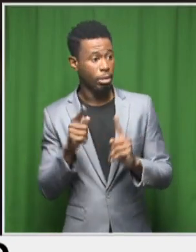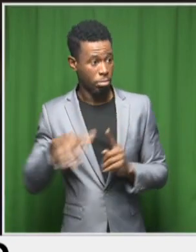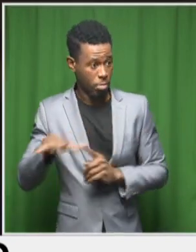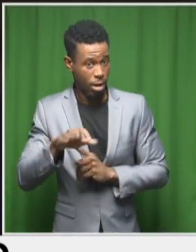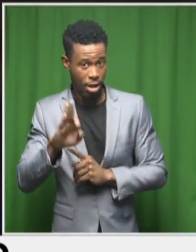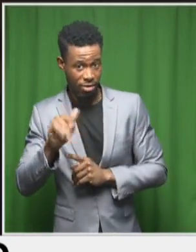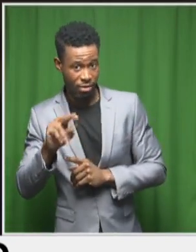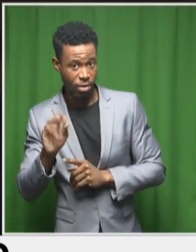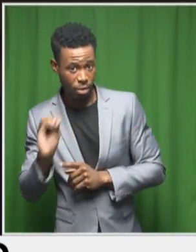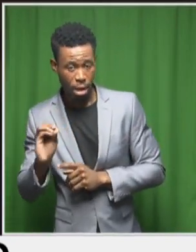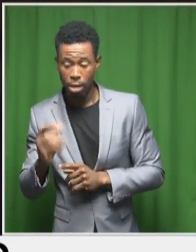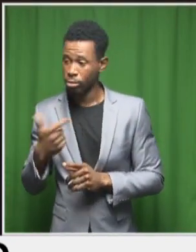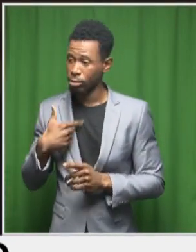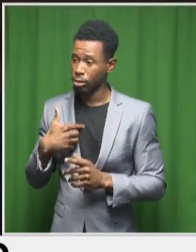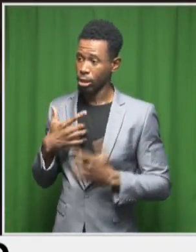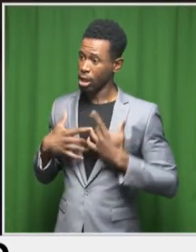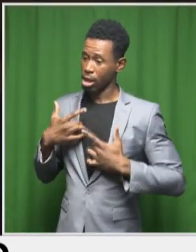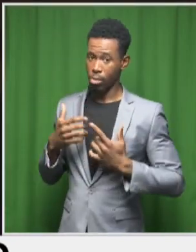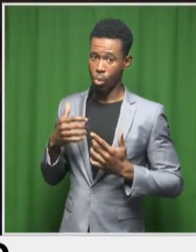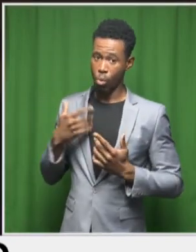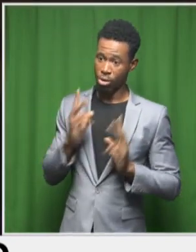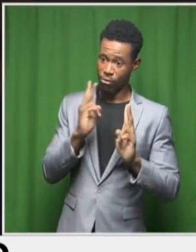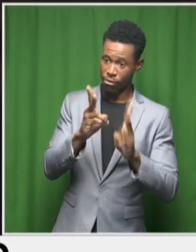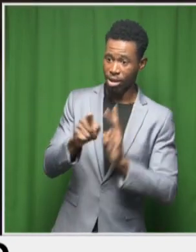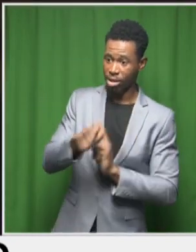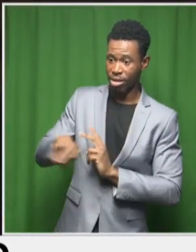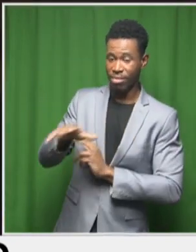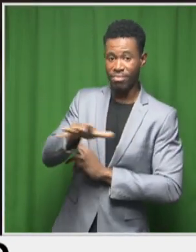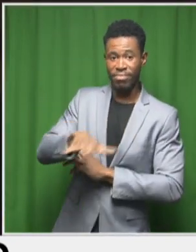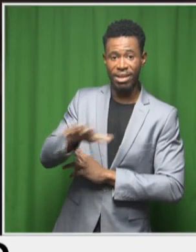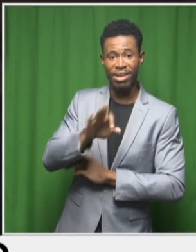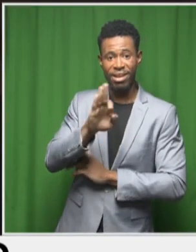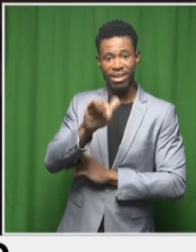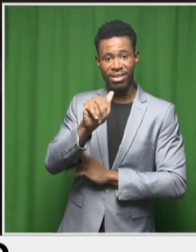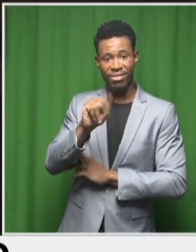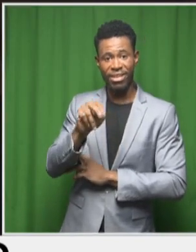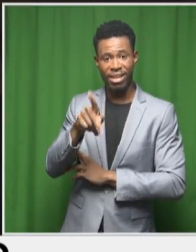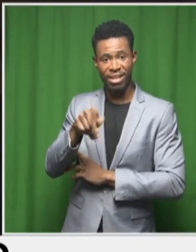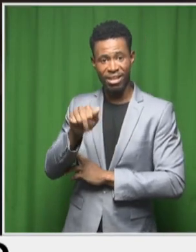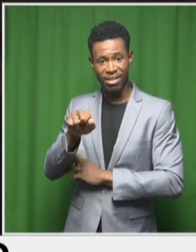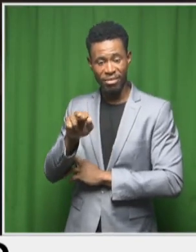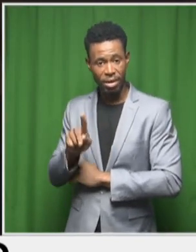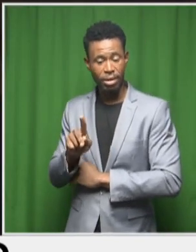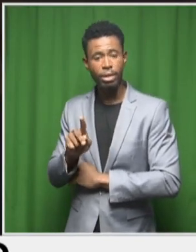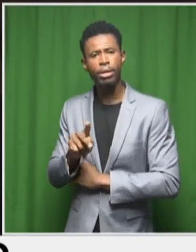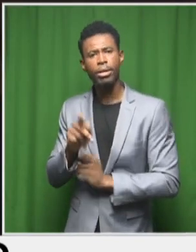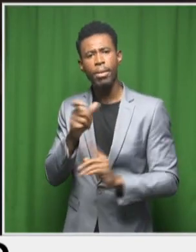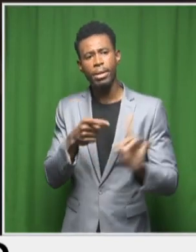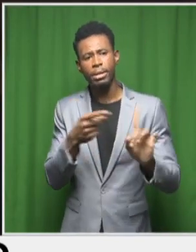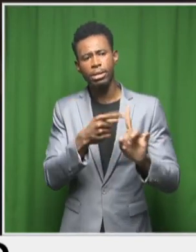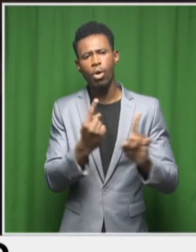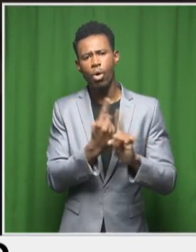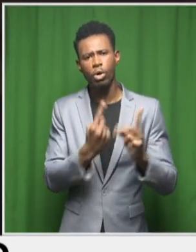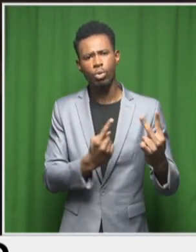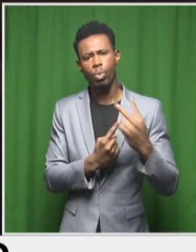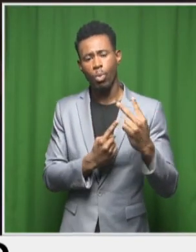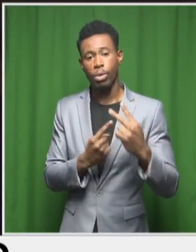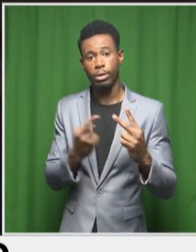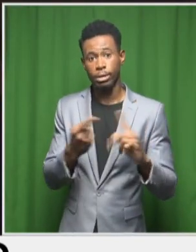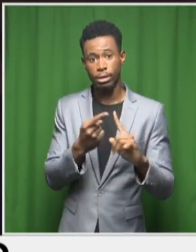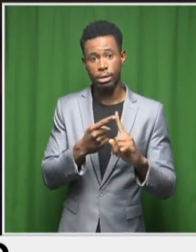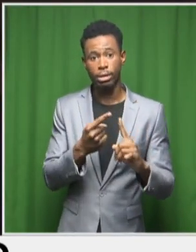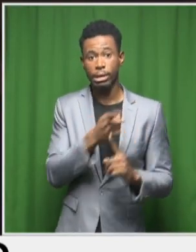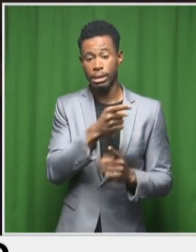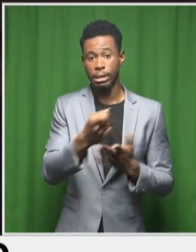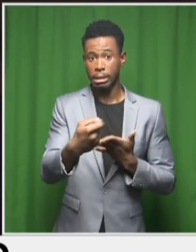wait. happening. I can't wait to get to these fan parks. And one of our regular viewers, Morwesi, she actually sent